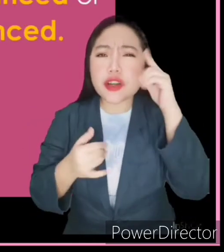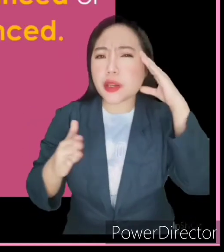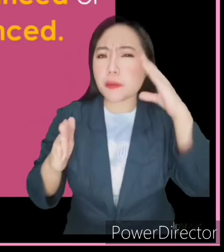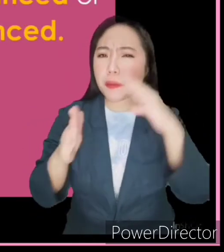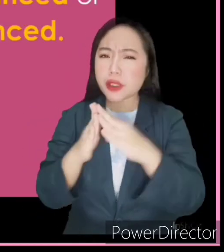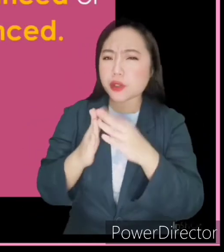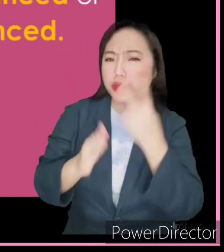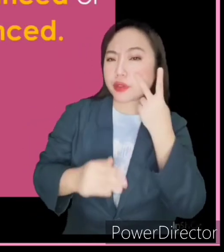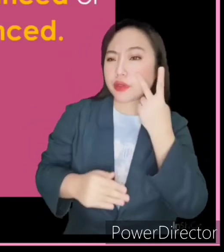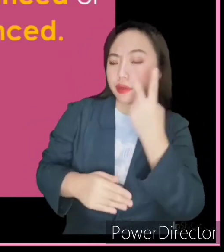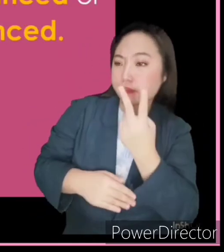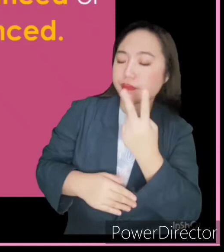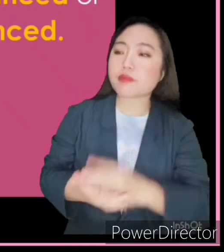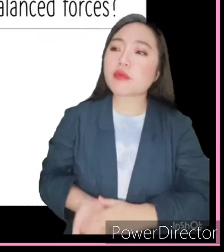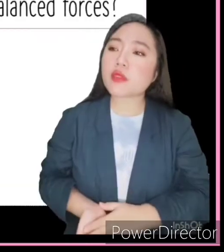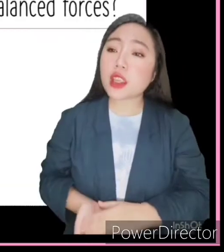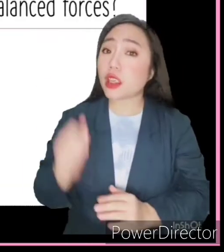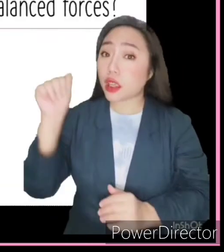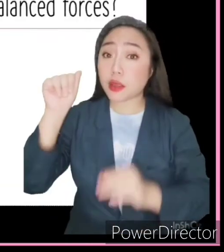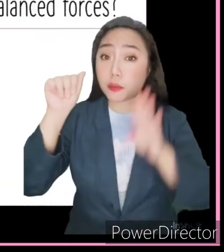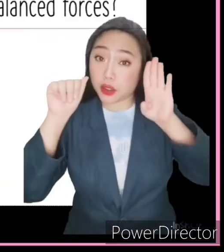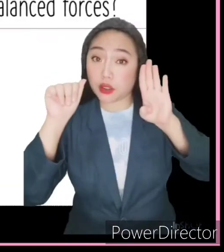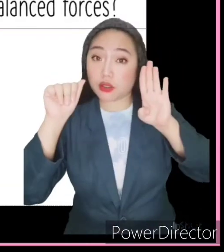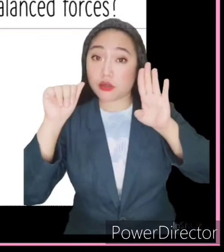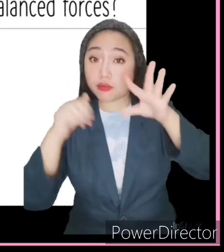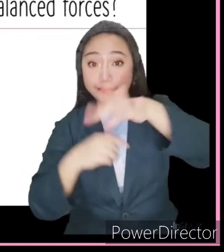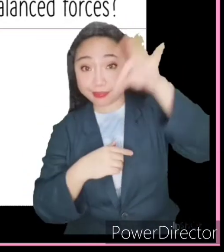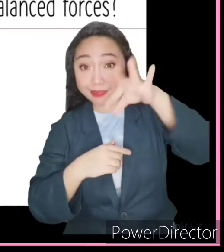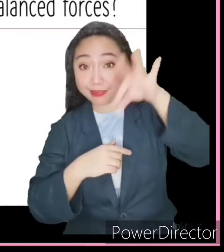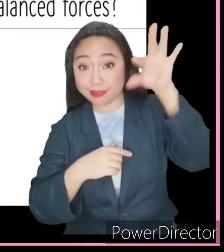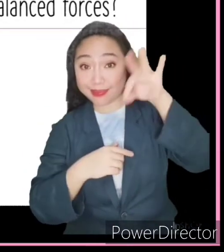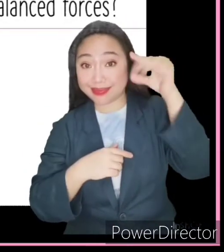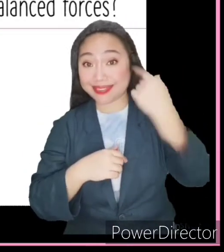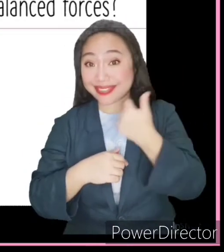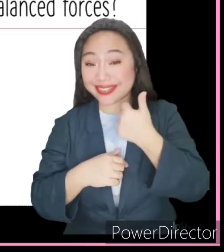take a look at this picture. Pick A or B, okay?